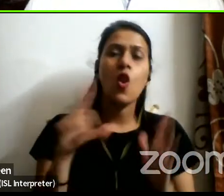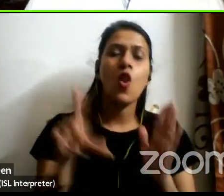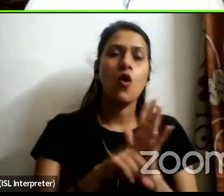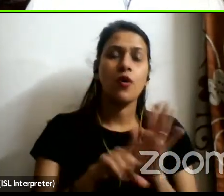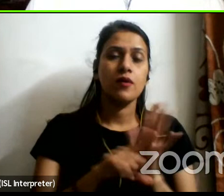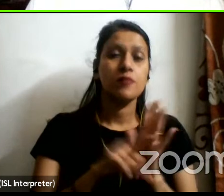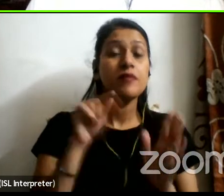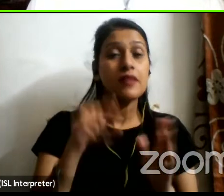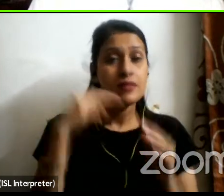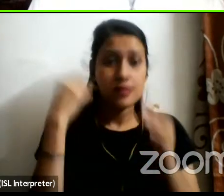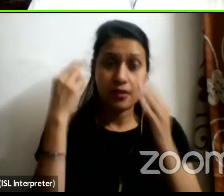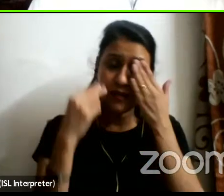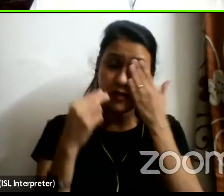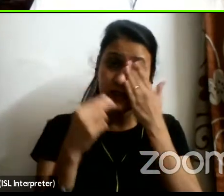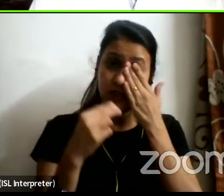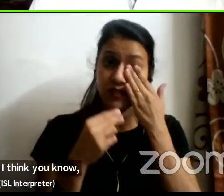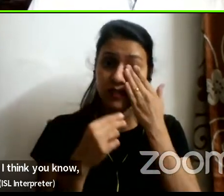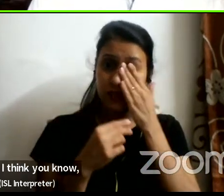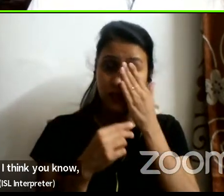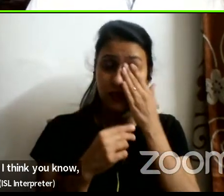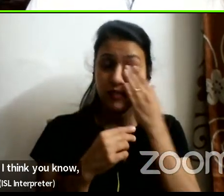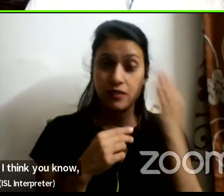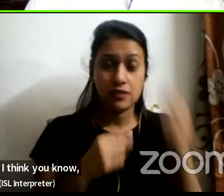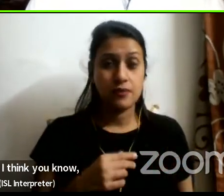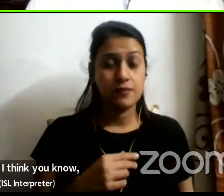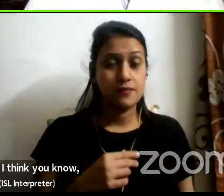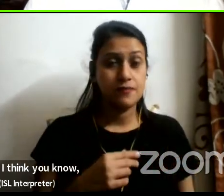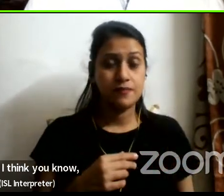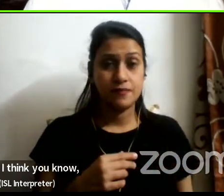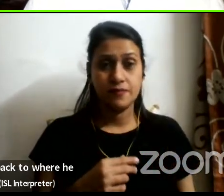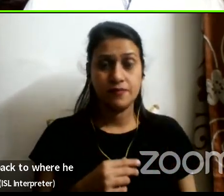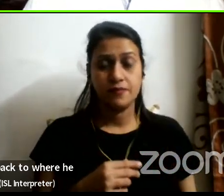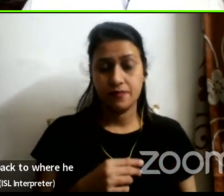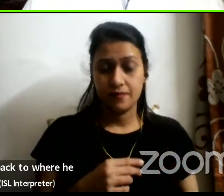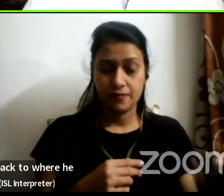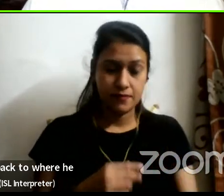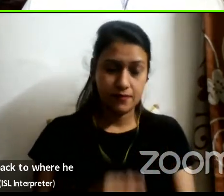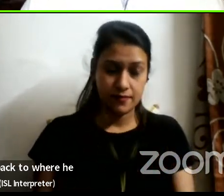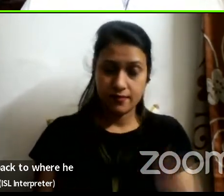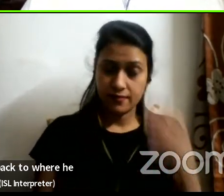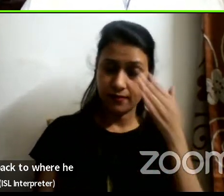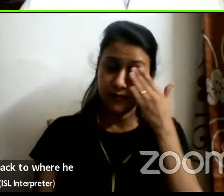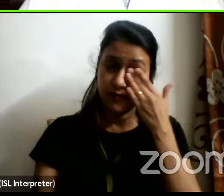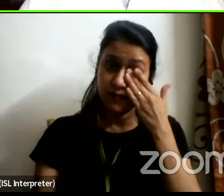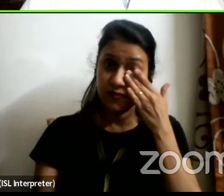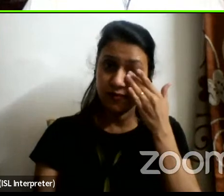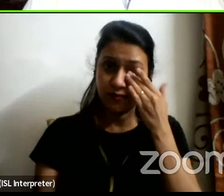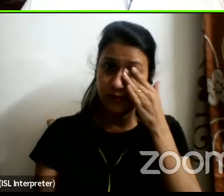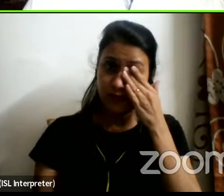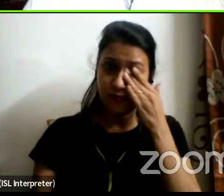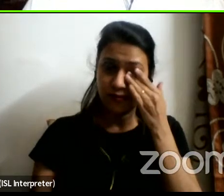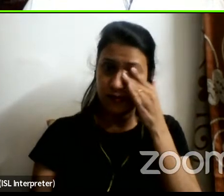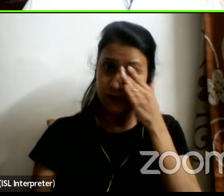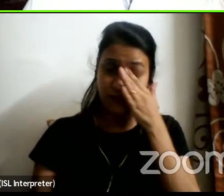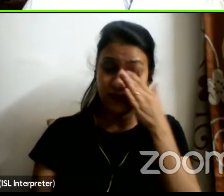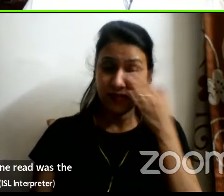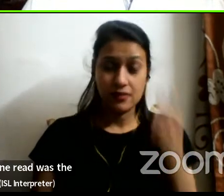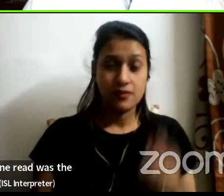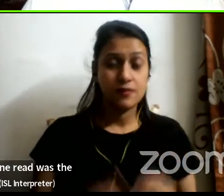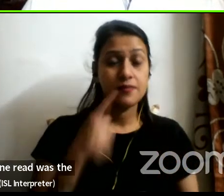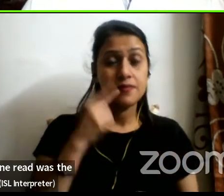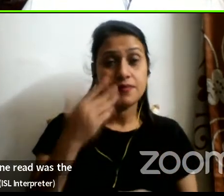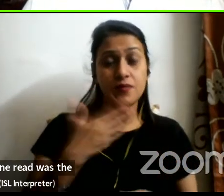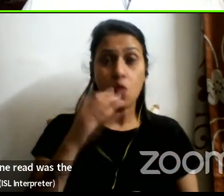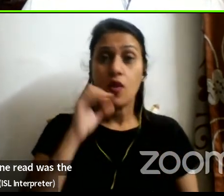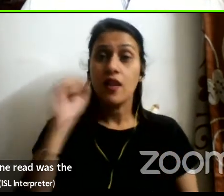the reason why, and to go back to where we had started, one of the points which Amber made was the institutions and the importance